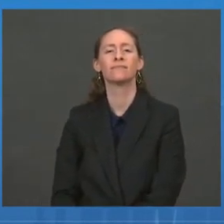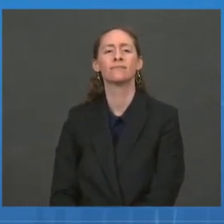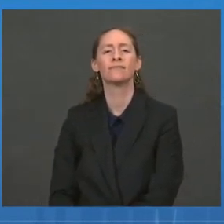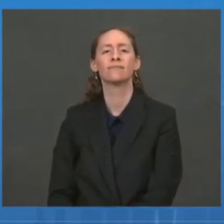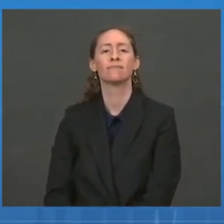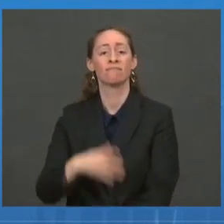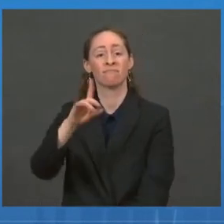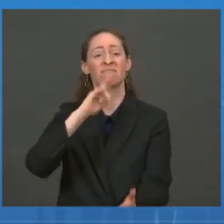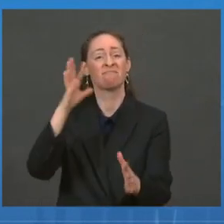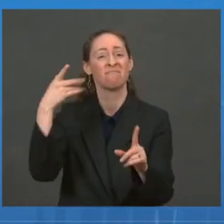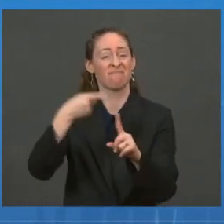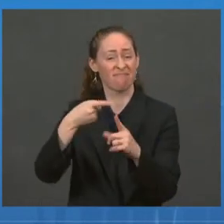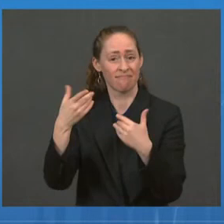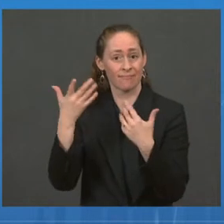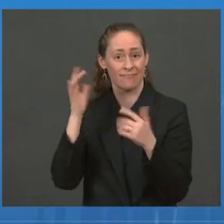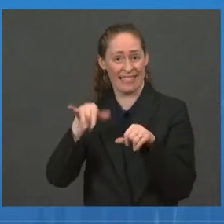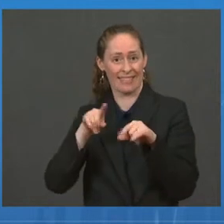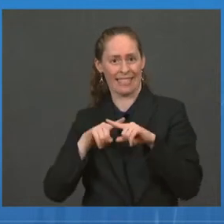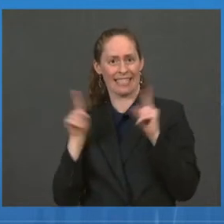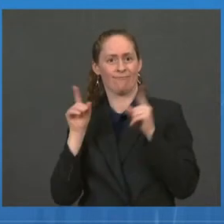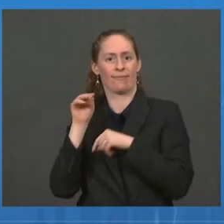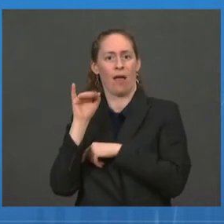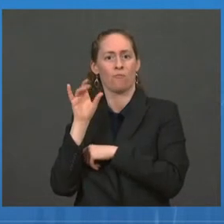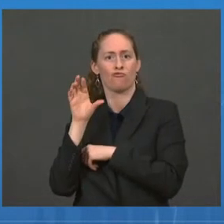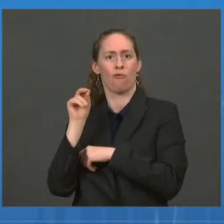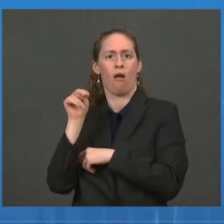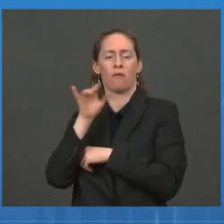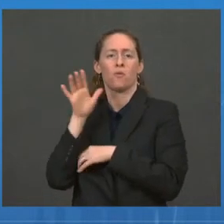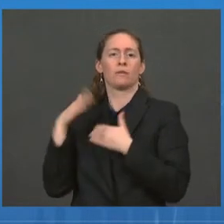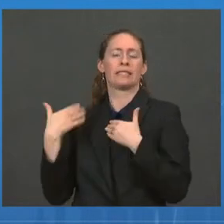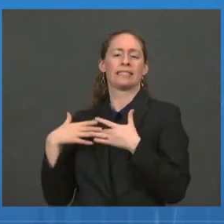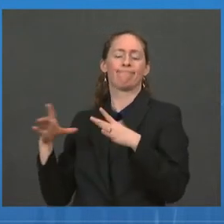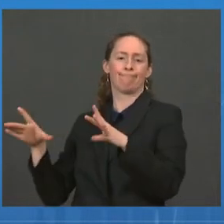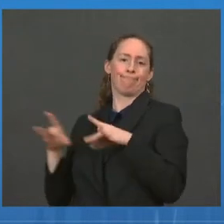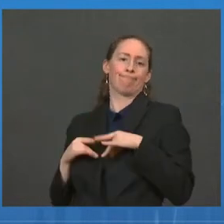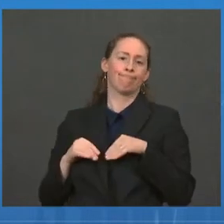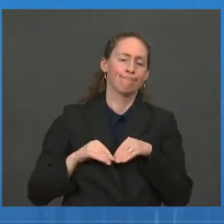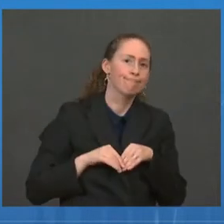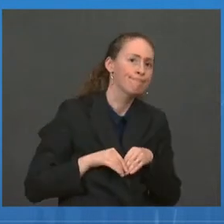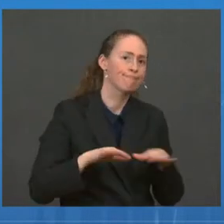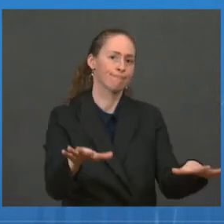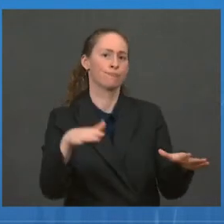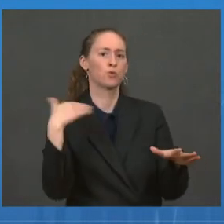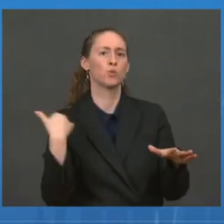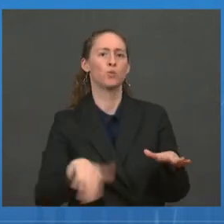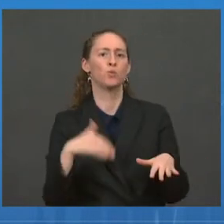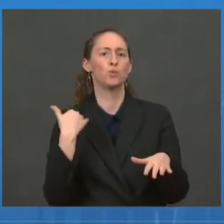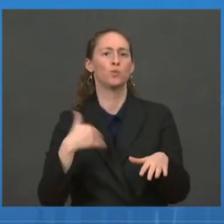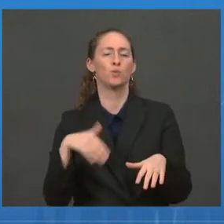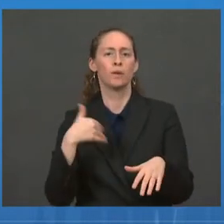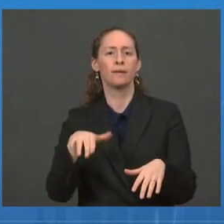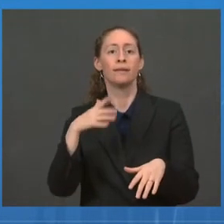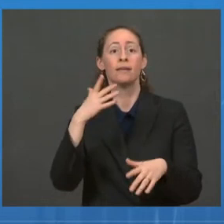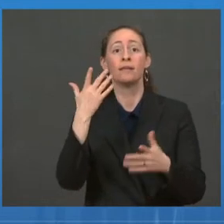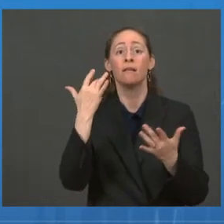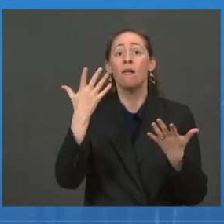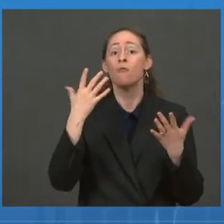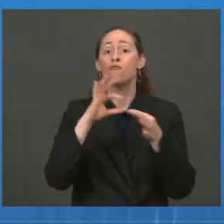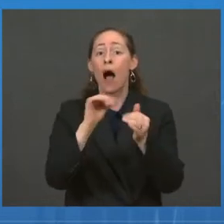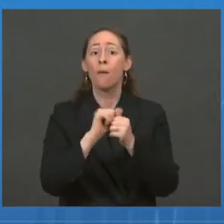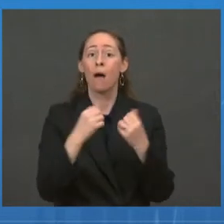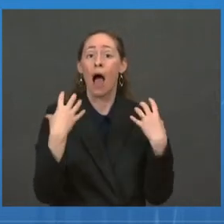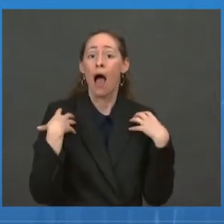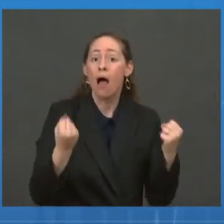as to their functional capability next slide so let's take a look at what we're looking at and then we'll get back to some of the